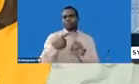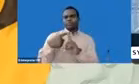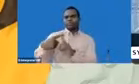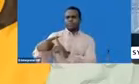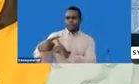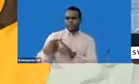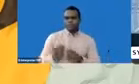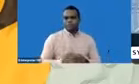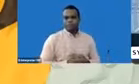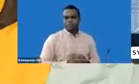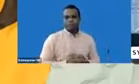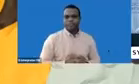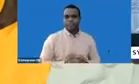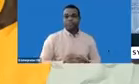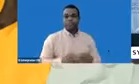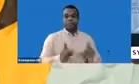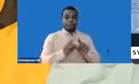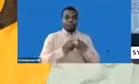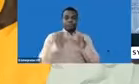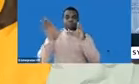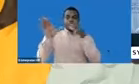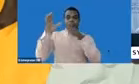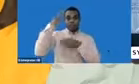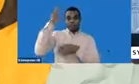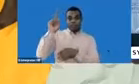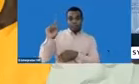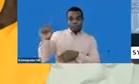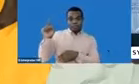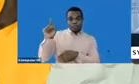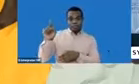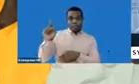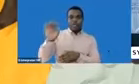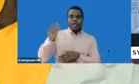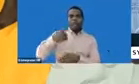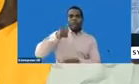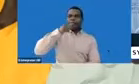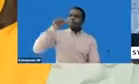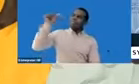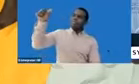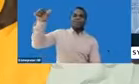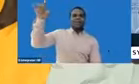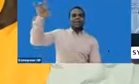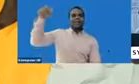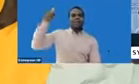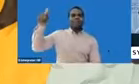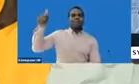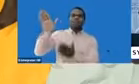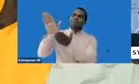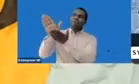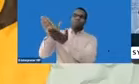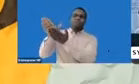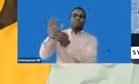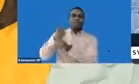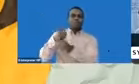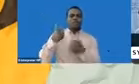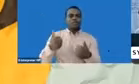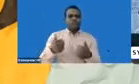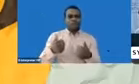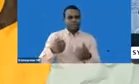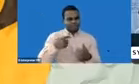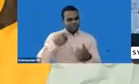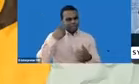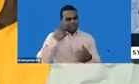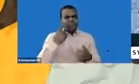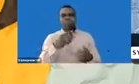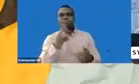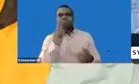about the Web Accessibility Directive. I'd be happy to respond to them if and when we have time. We have a general Q&A at the end, but I would like to make sure that